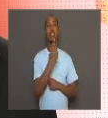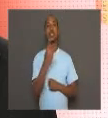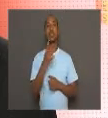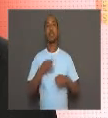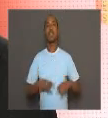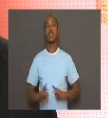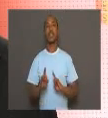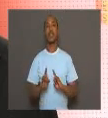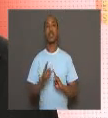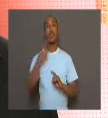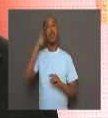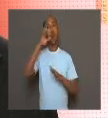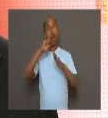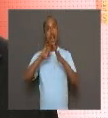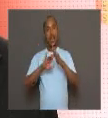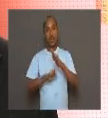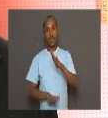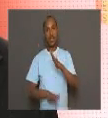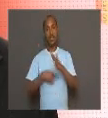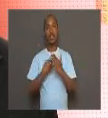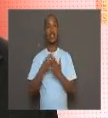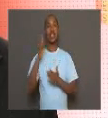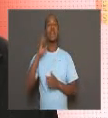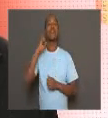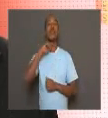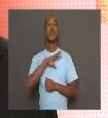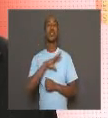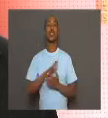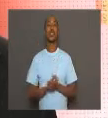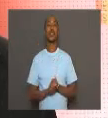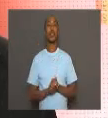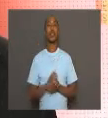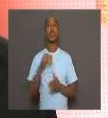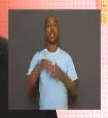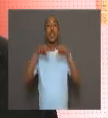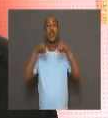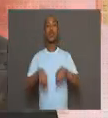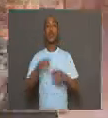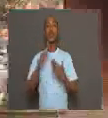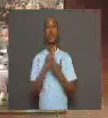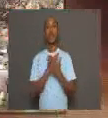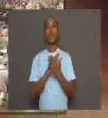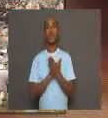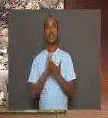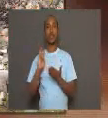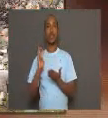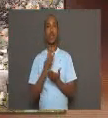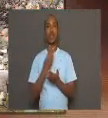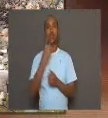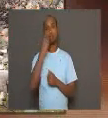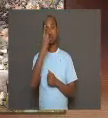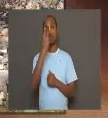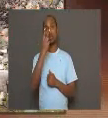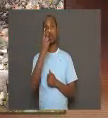of reducing these kinds of pollution. In today's lesson, we are going to